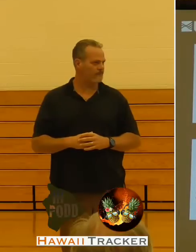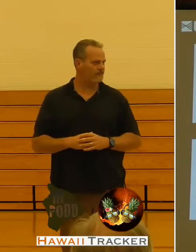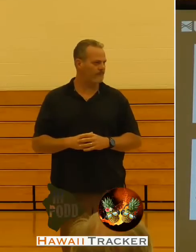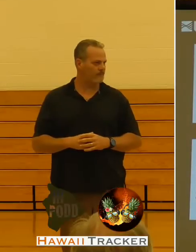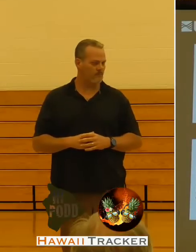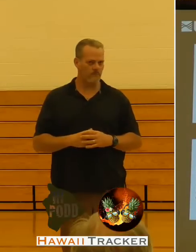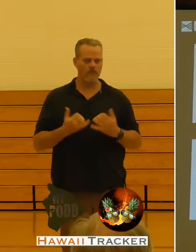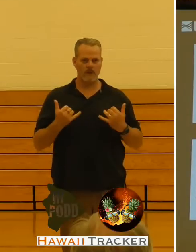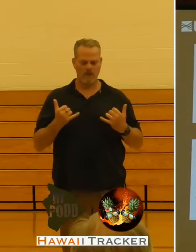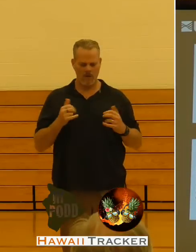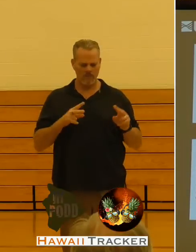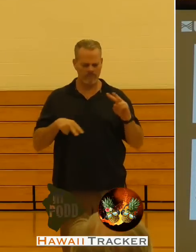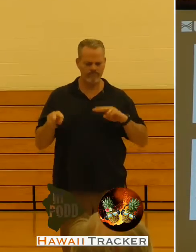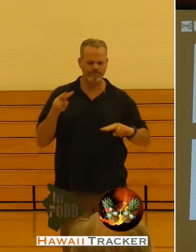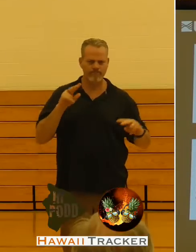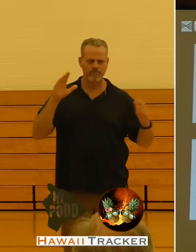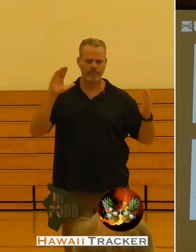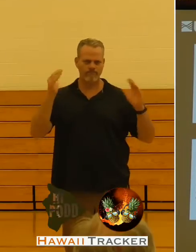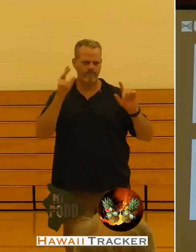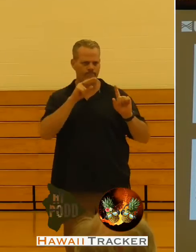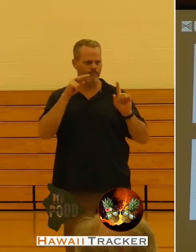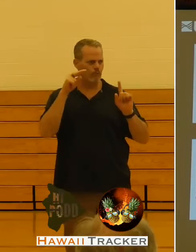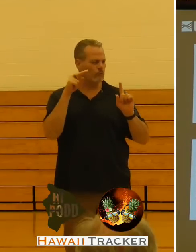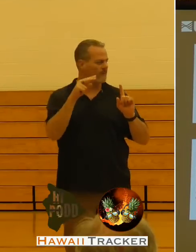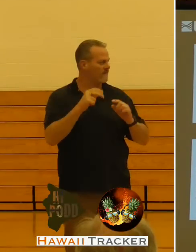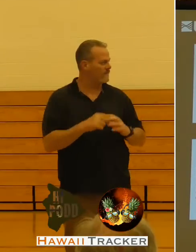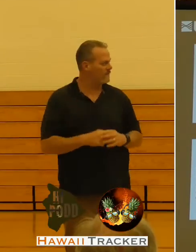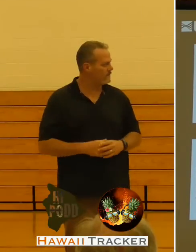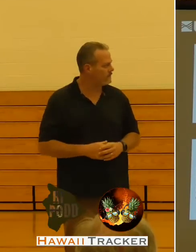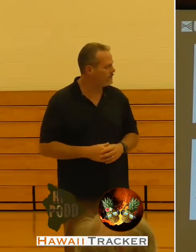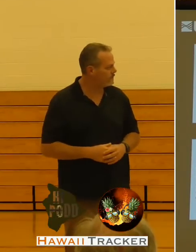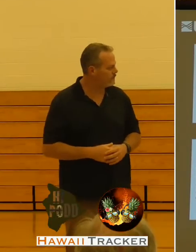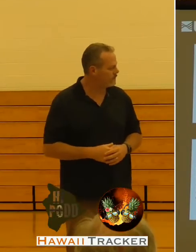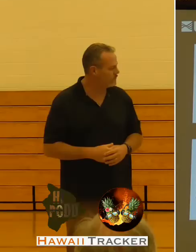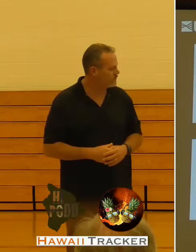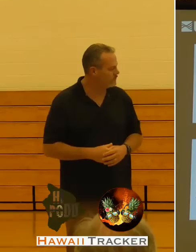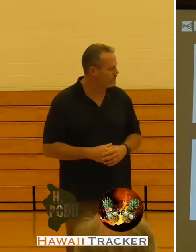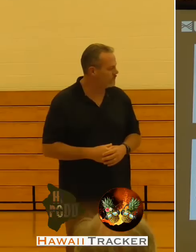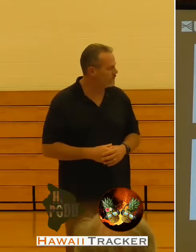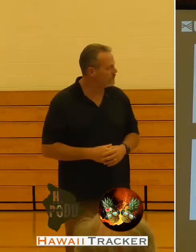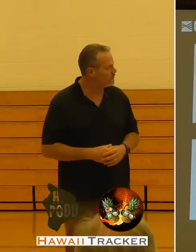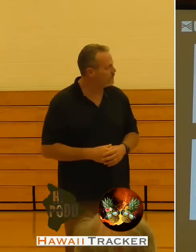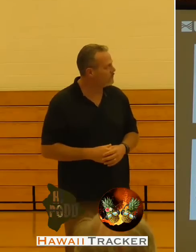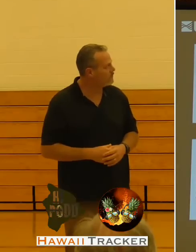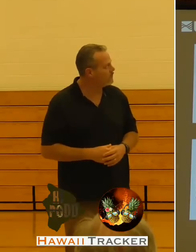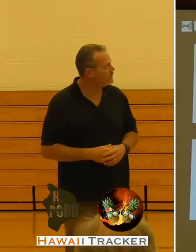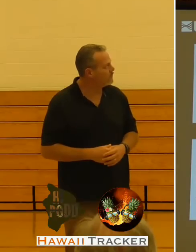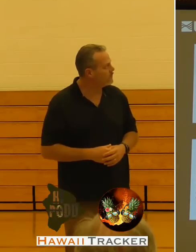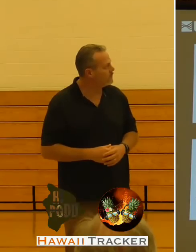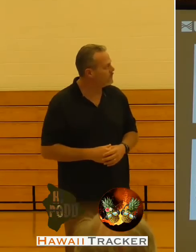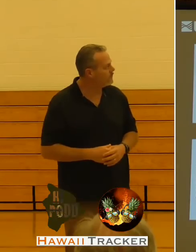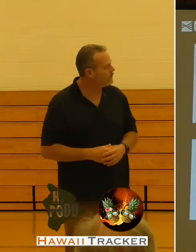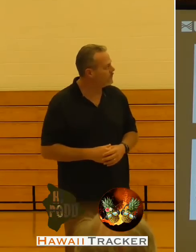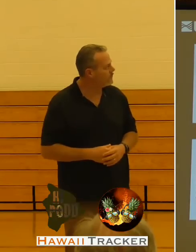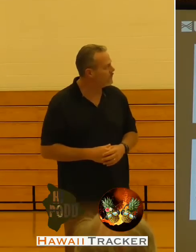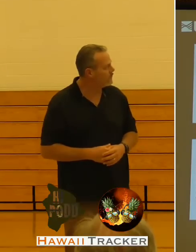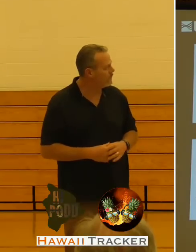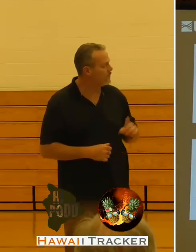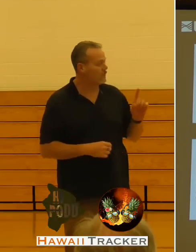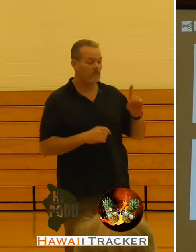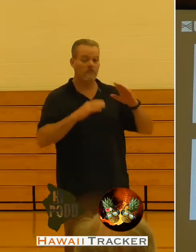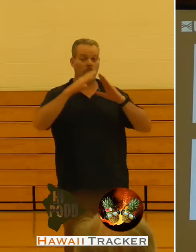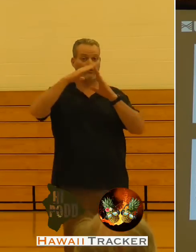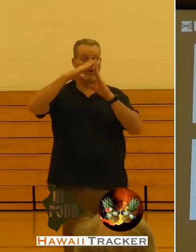Now let's look in perspective between those eruptions and what we have now. We're looking at